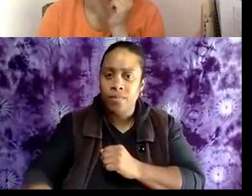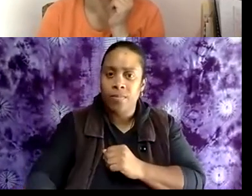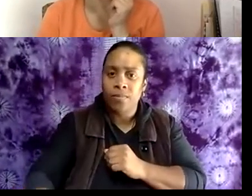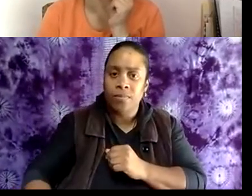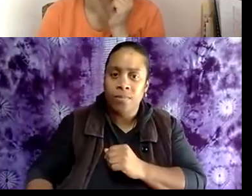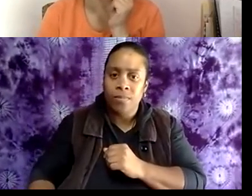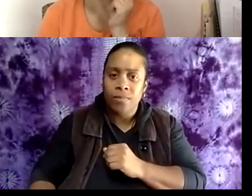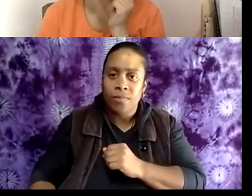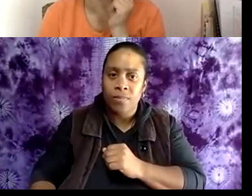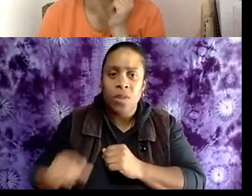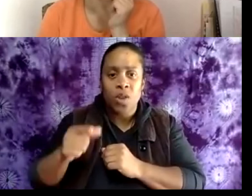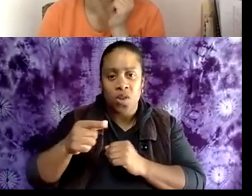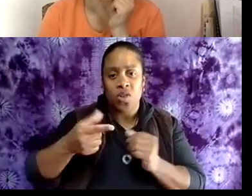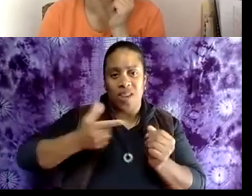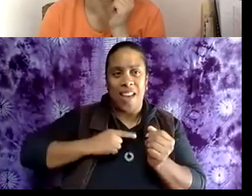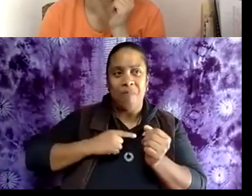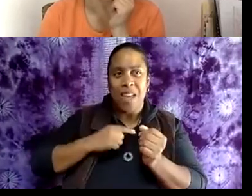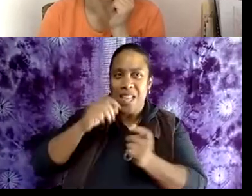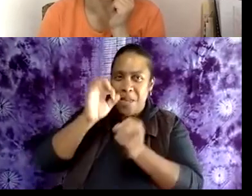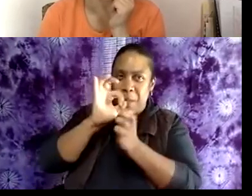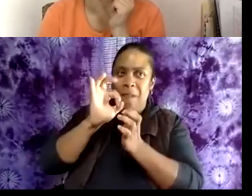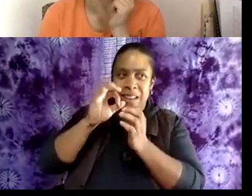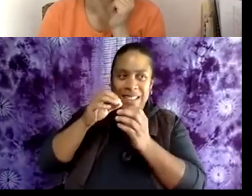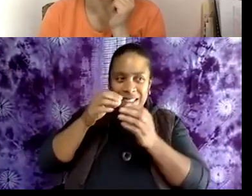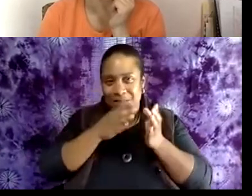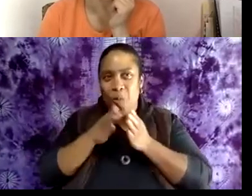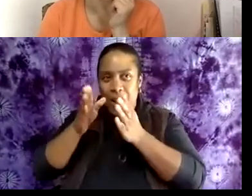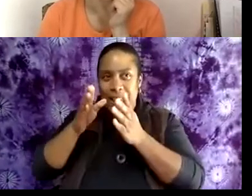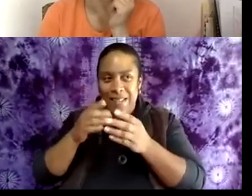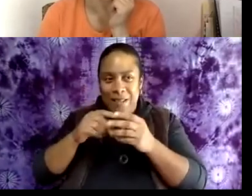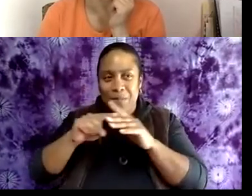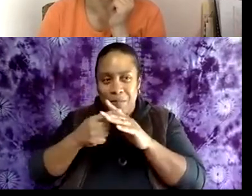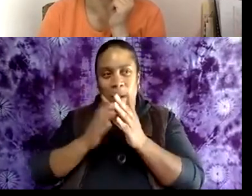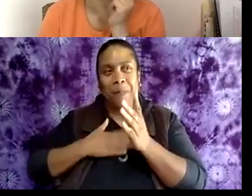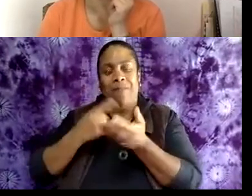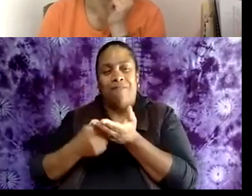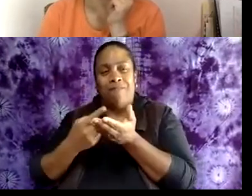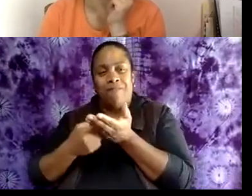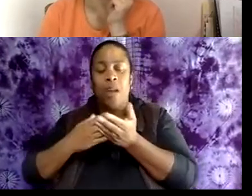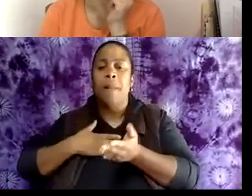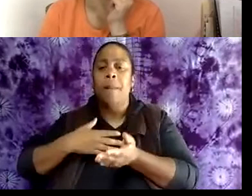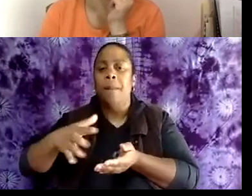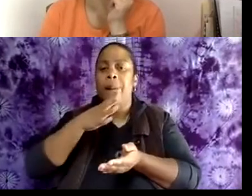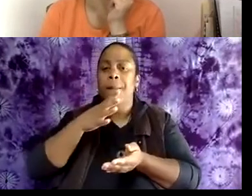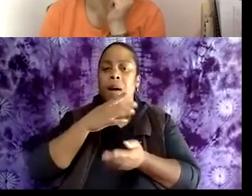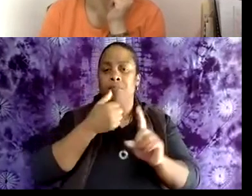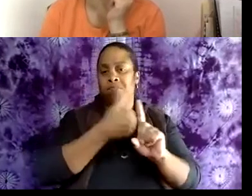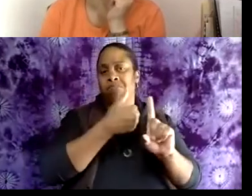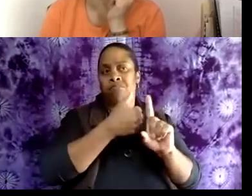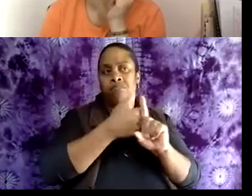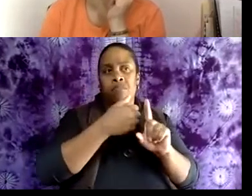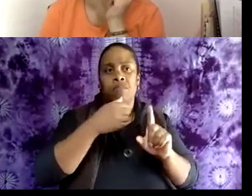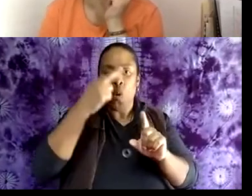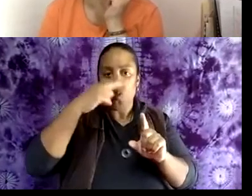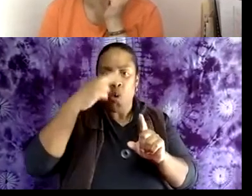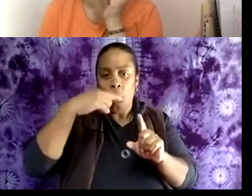Yeah, you gave me the perfect segue, Lorelei. That's right. My mom was Catholic, Roman Catholic.